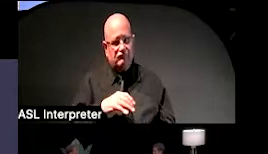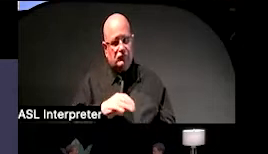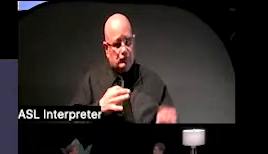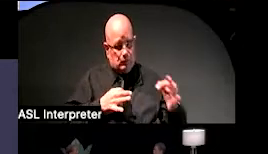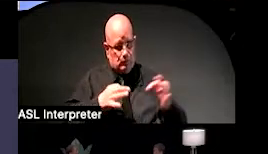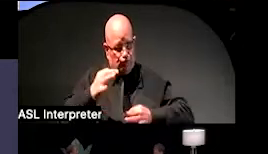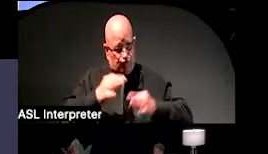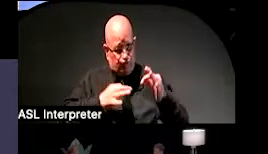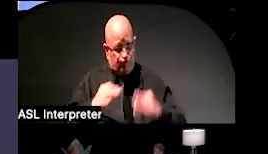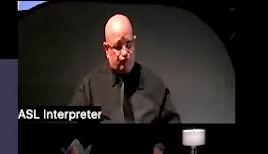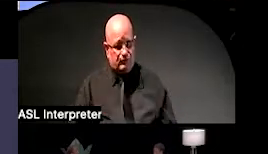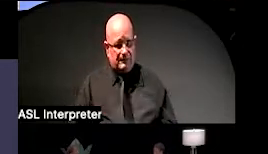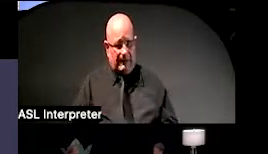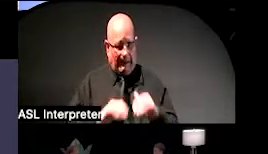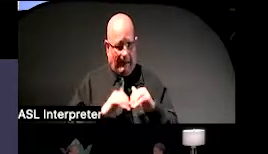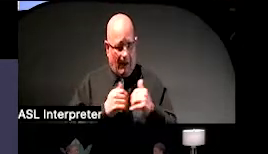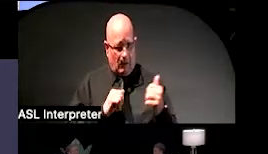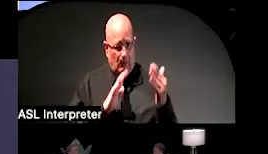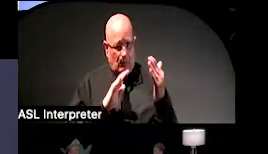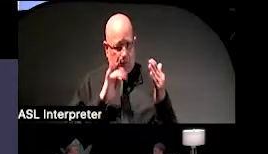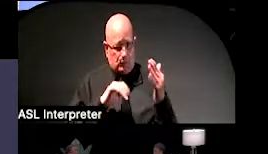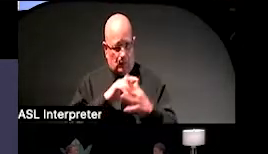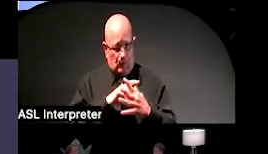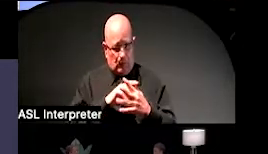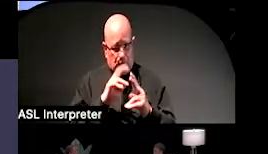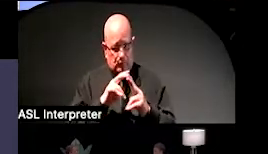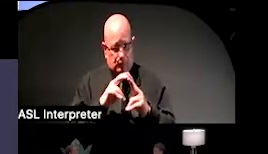explains how you approach these two